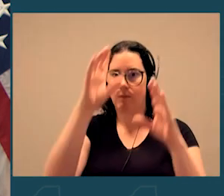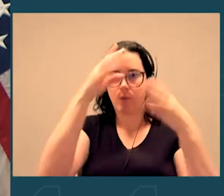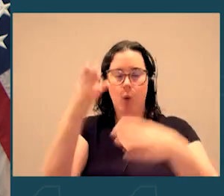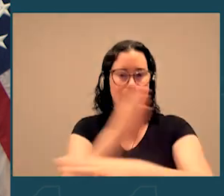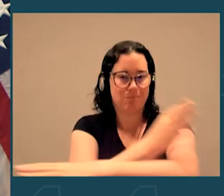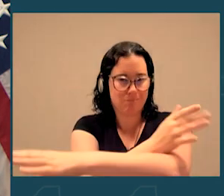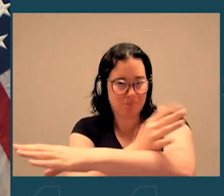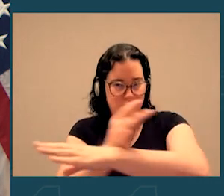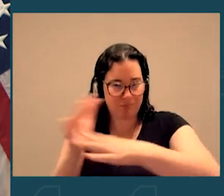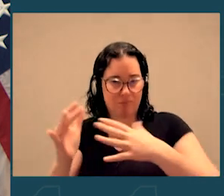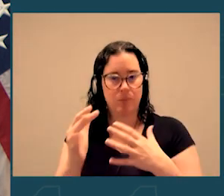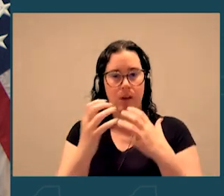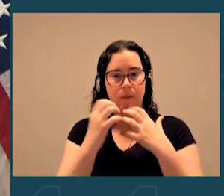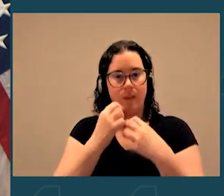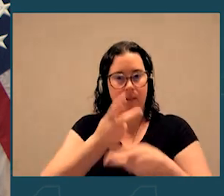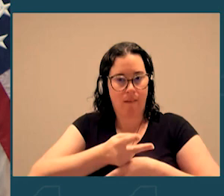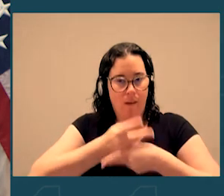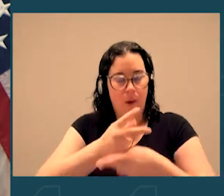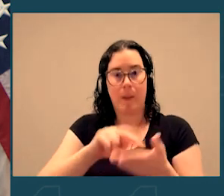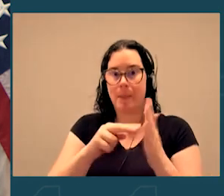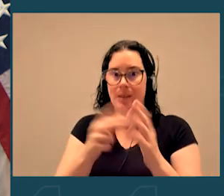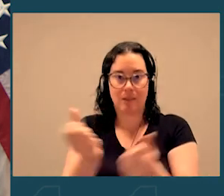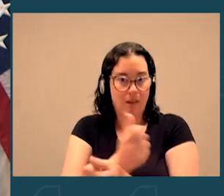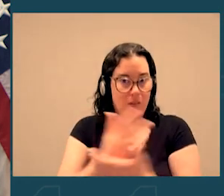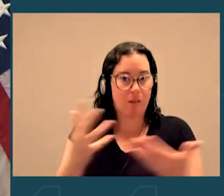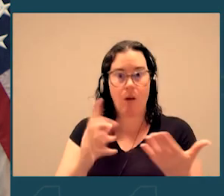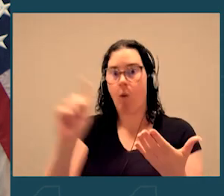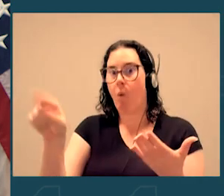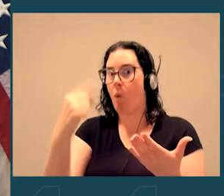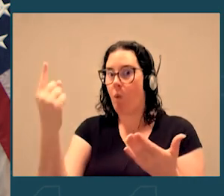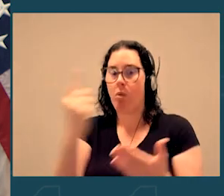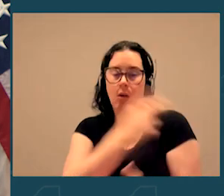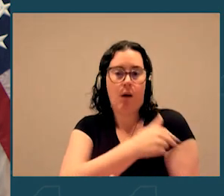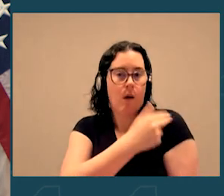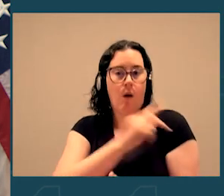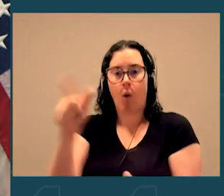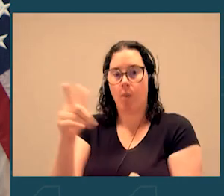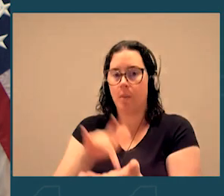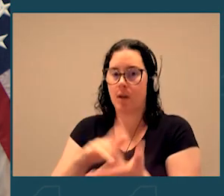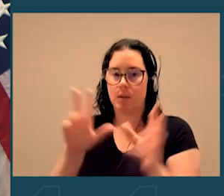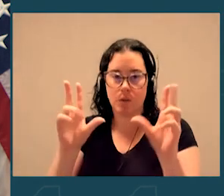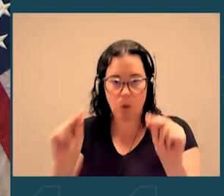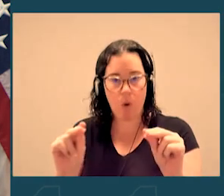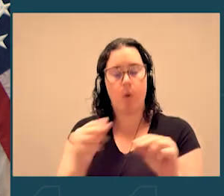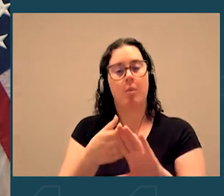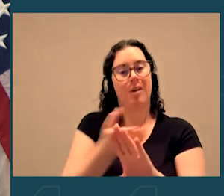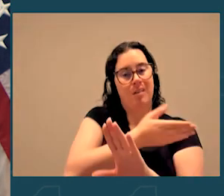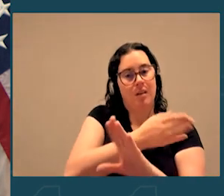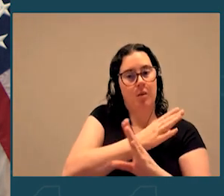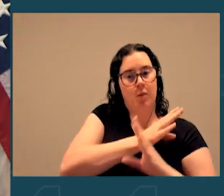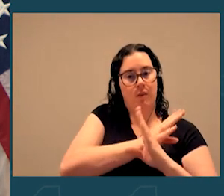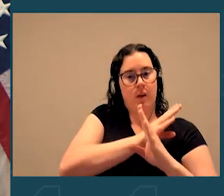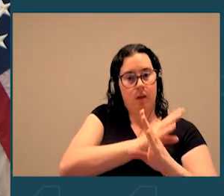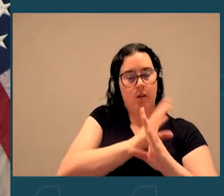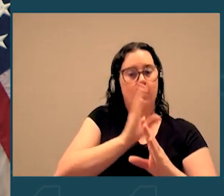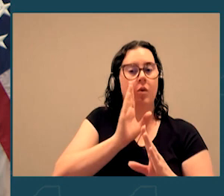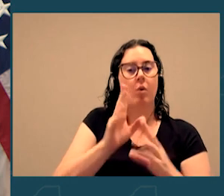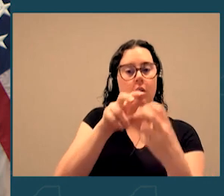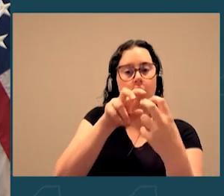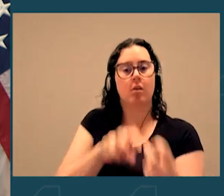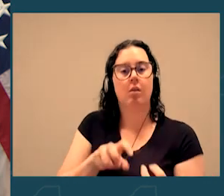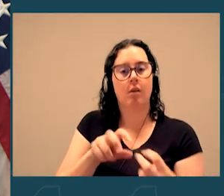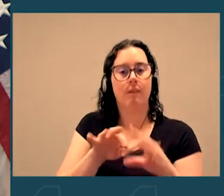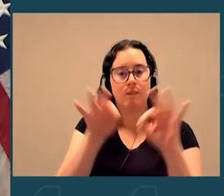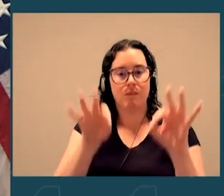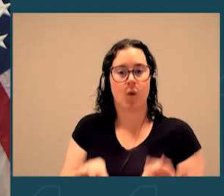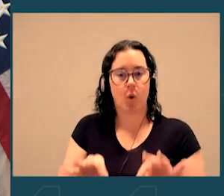care? It means everything. It means preventative, and I'll be doing some forums with young people, as I started